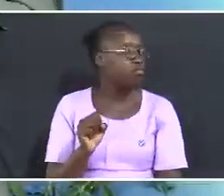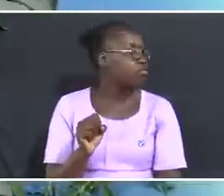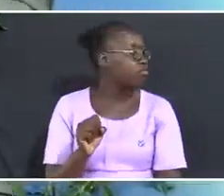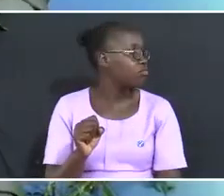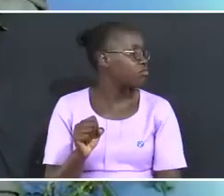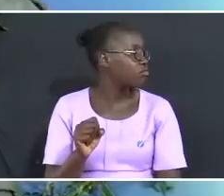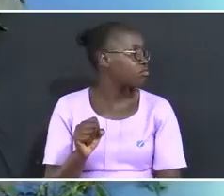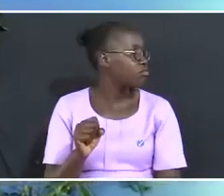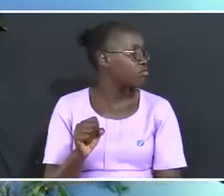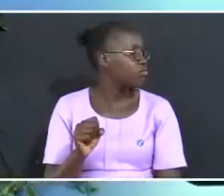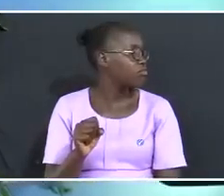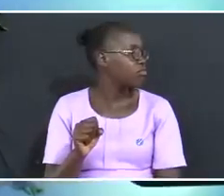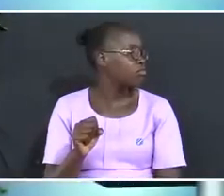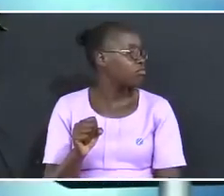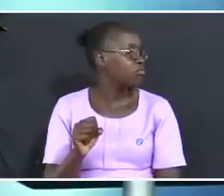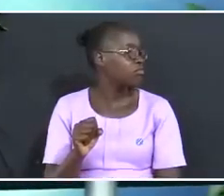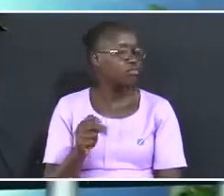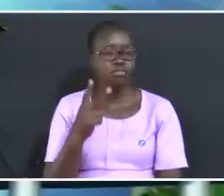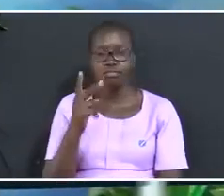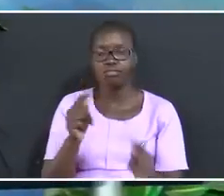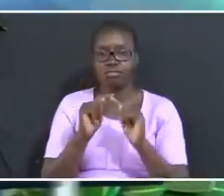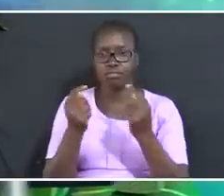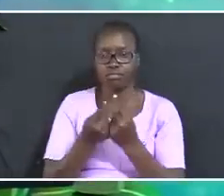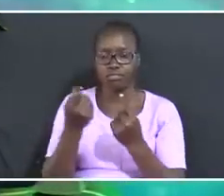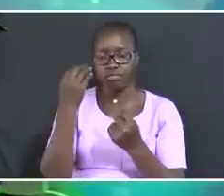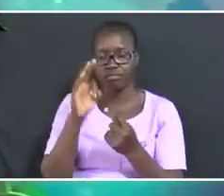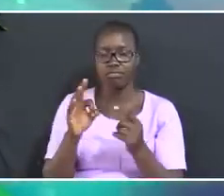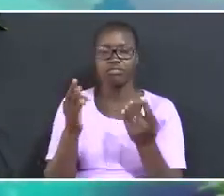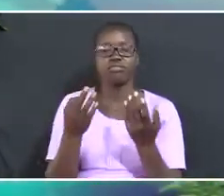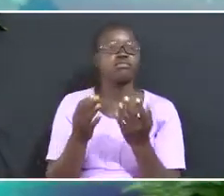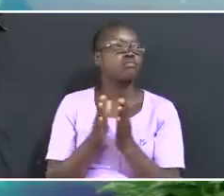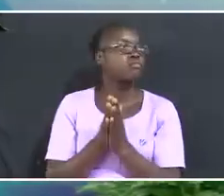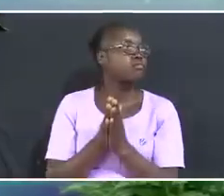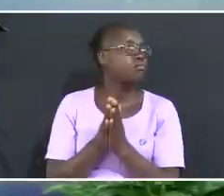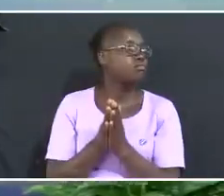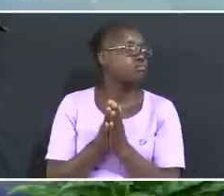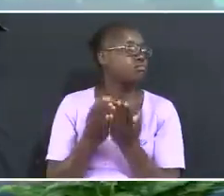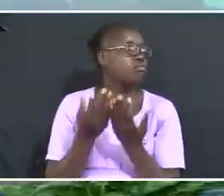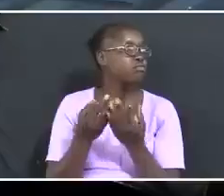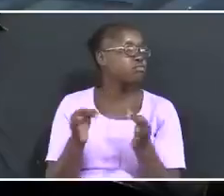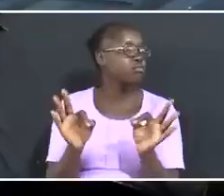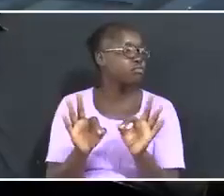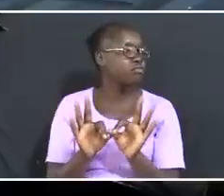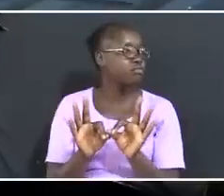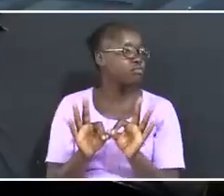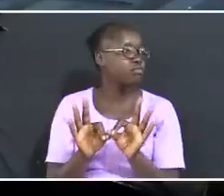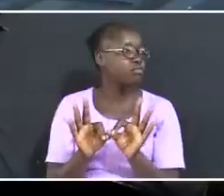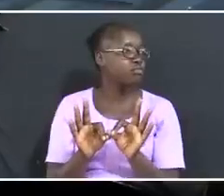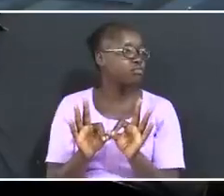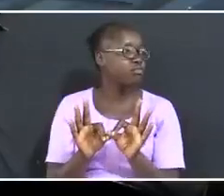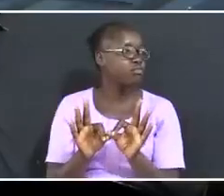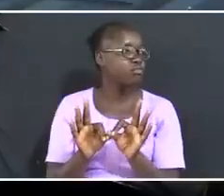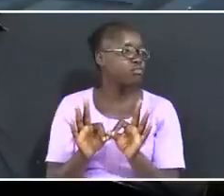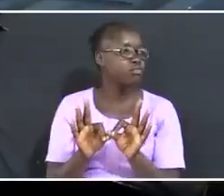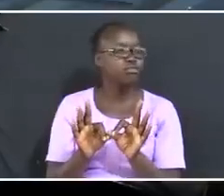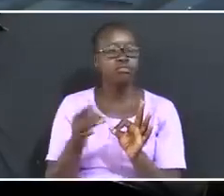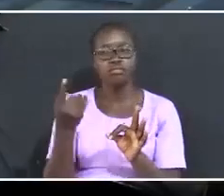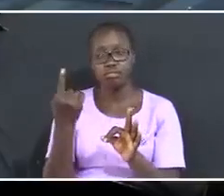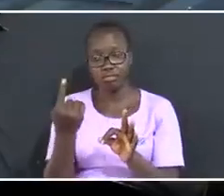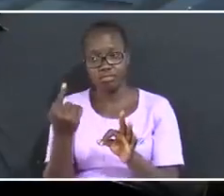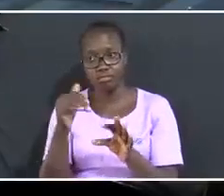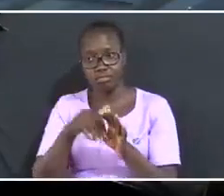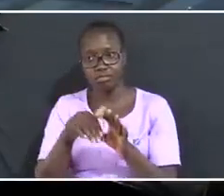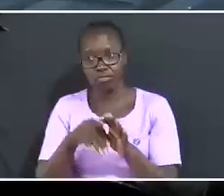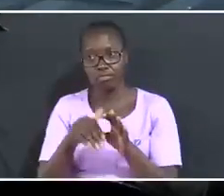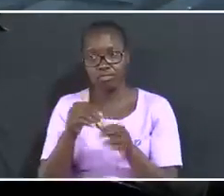and put together, we have two types of freedom. The one is internal,